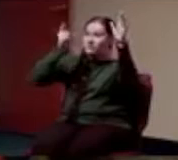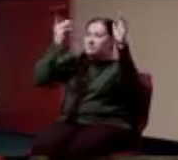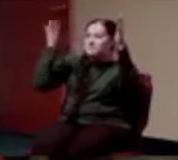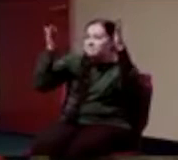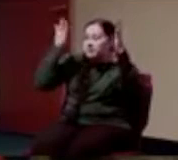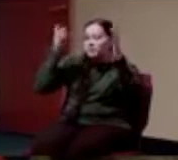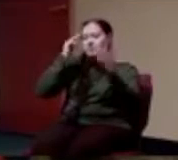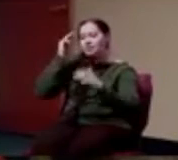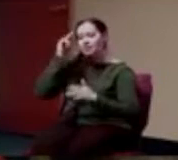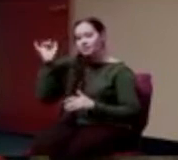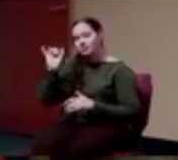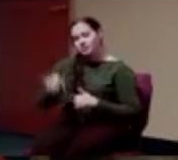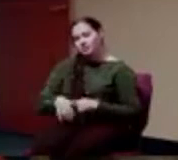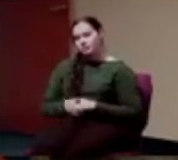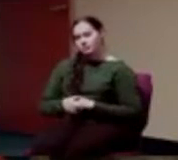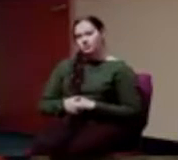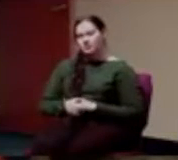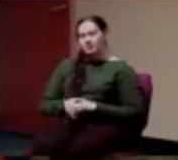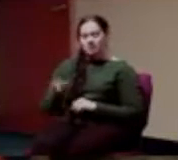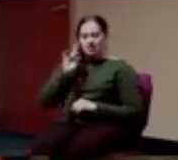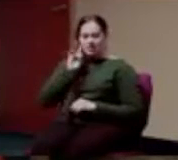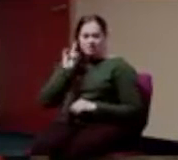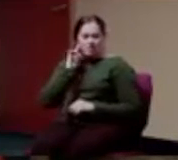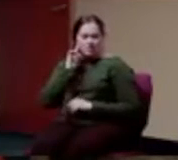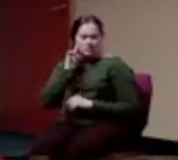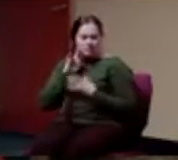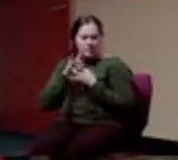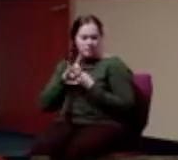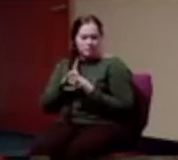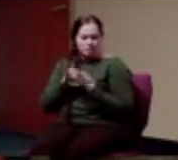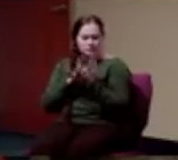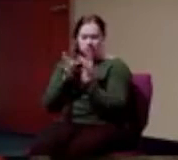Jesus, so they've just tried to catch a glimpse of him.